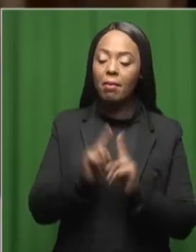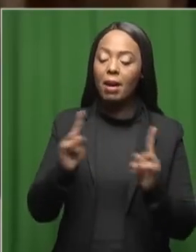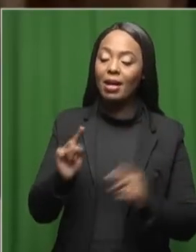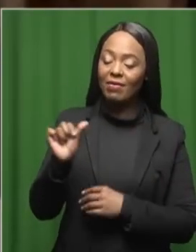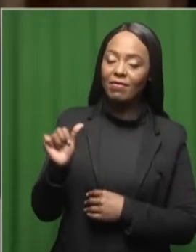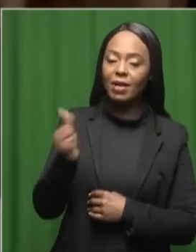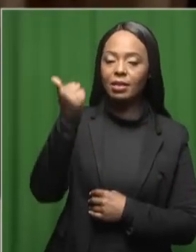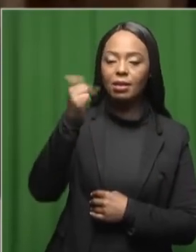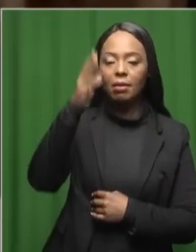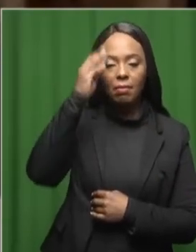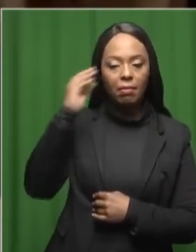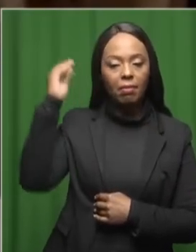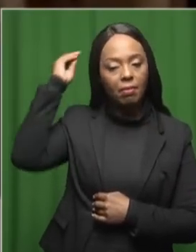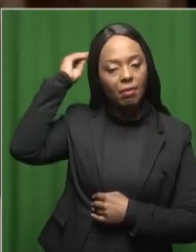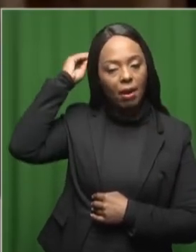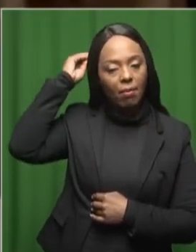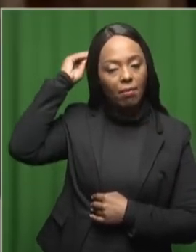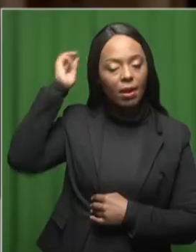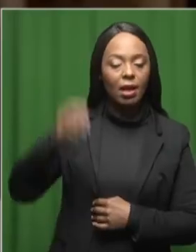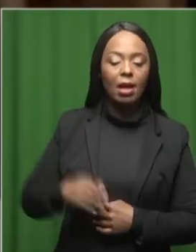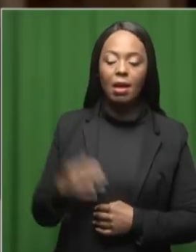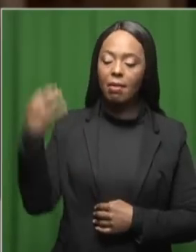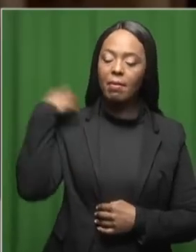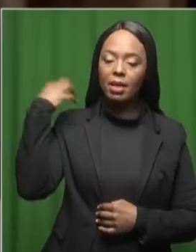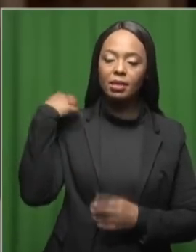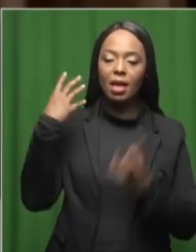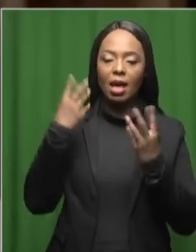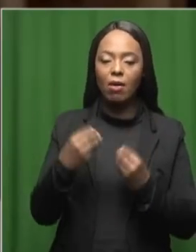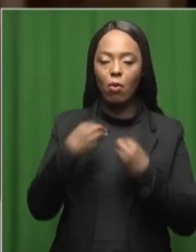must be mindful that ministers have their